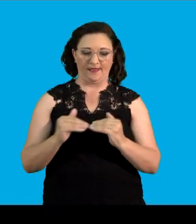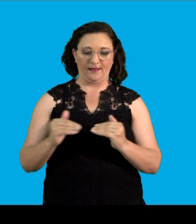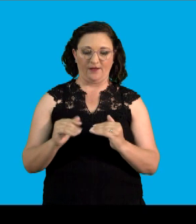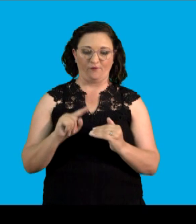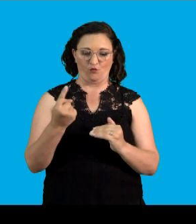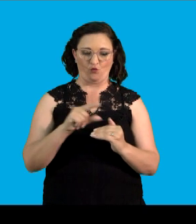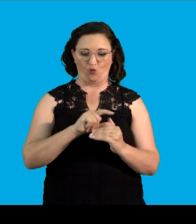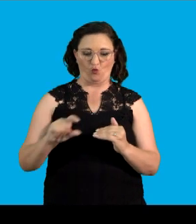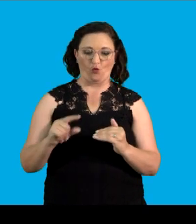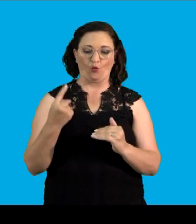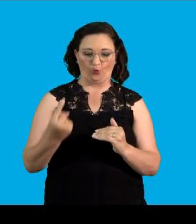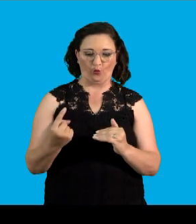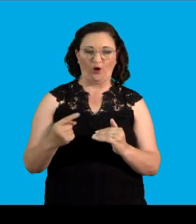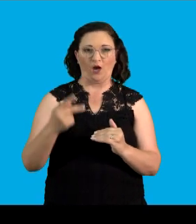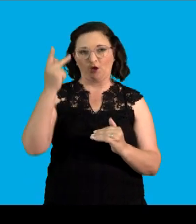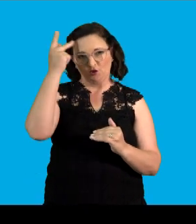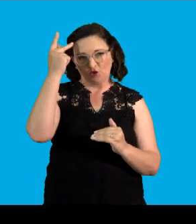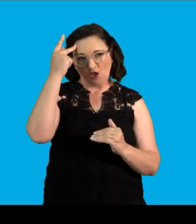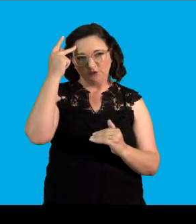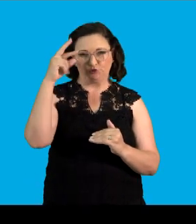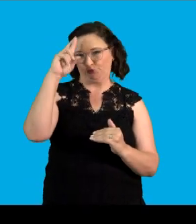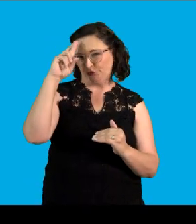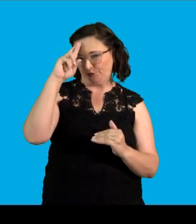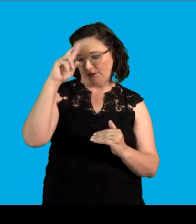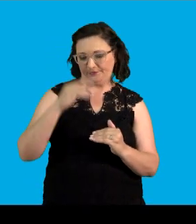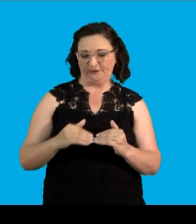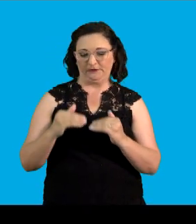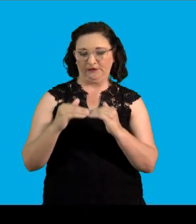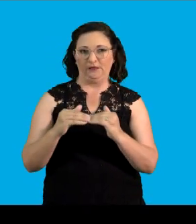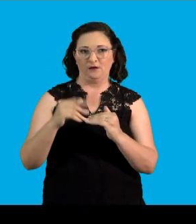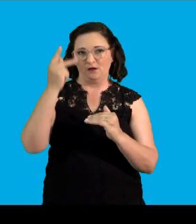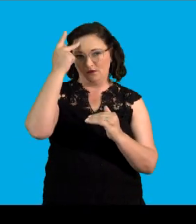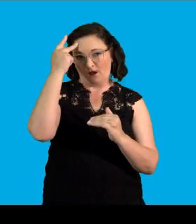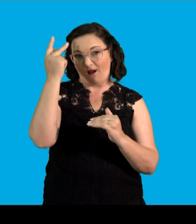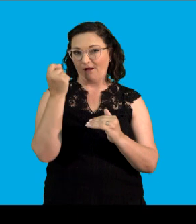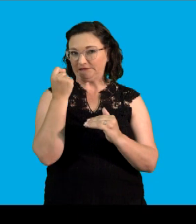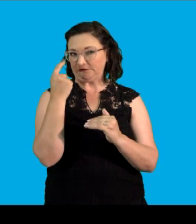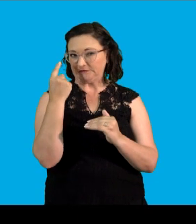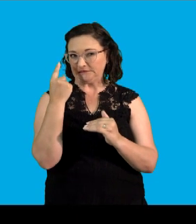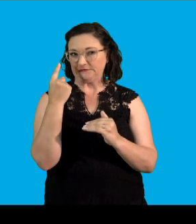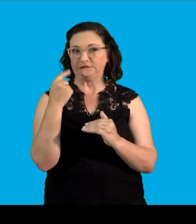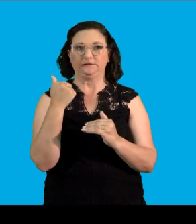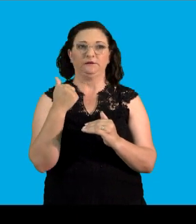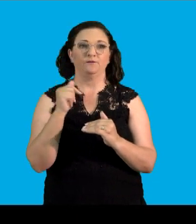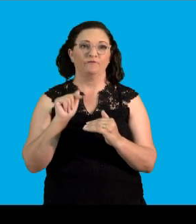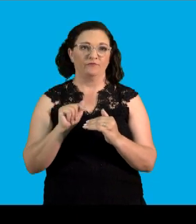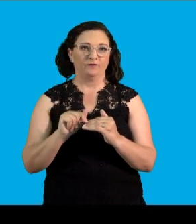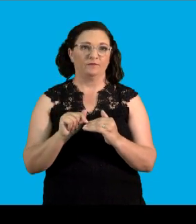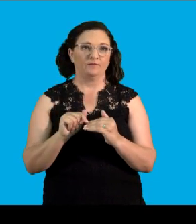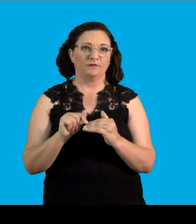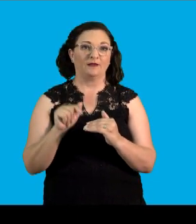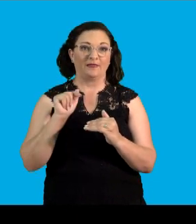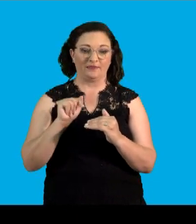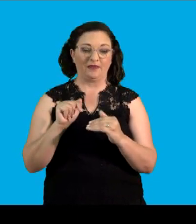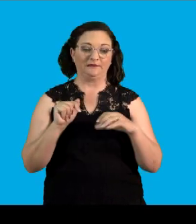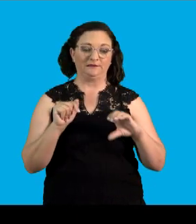1, and which is the knowledge or remembering. Level 2 is comprehension or understanding. So we'll get such question in